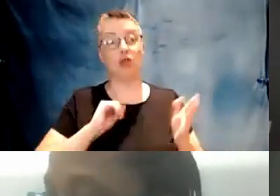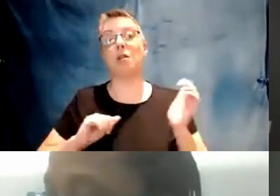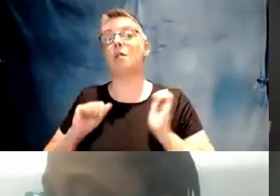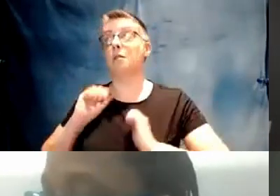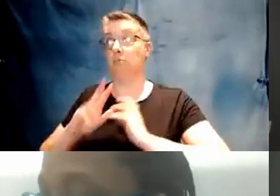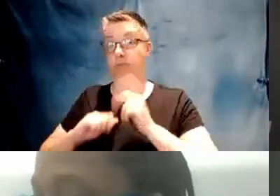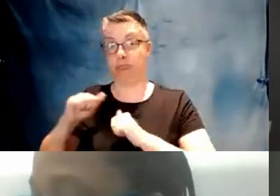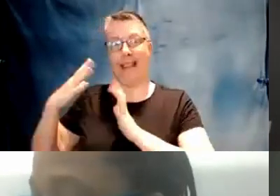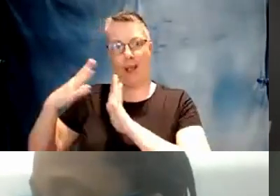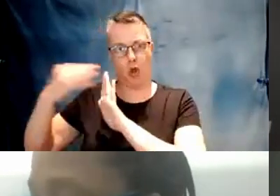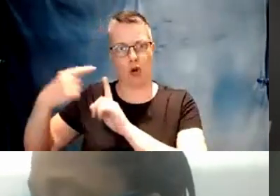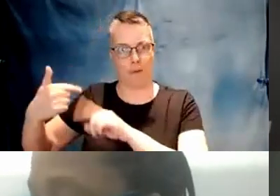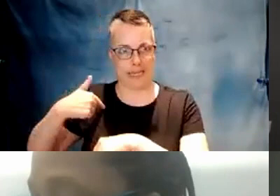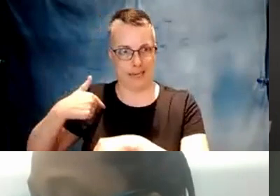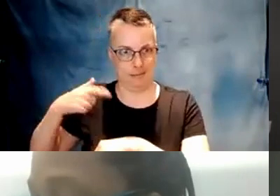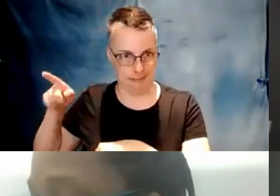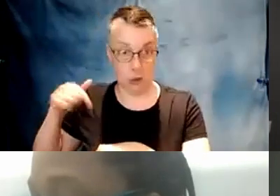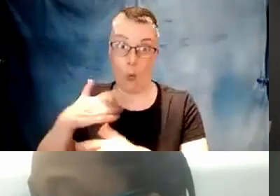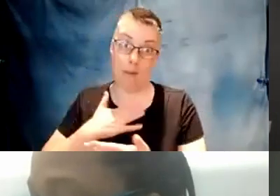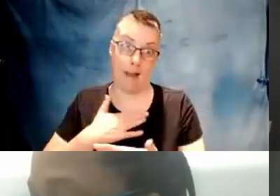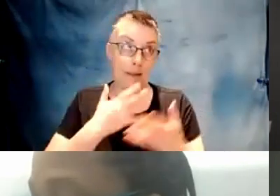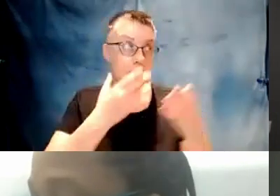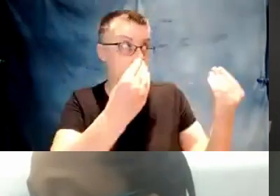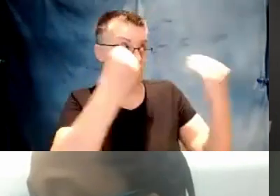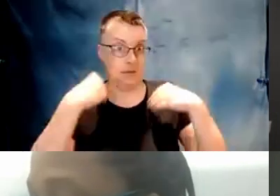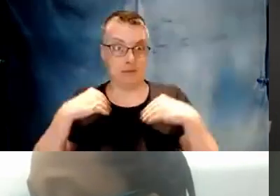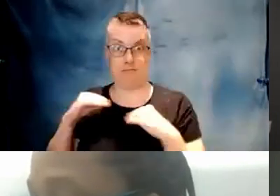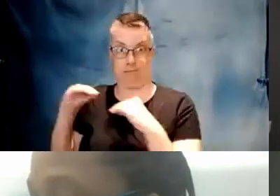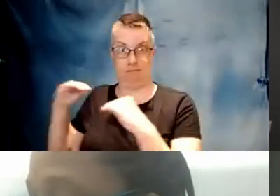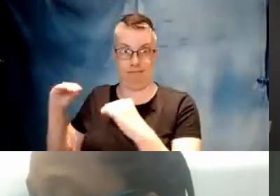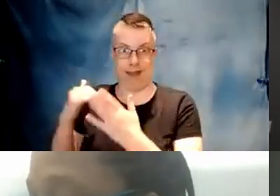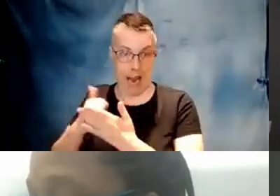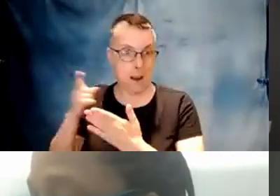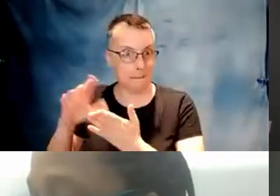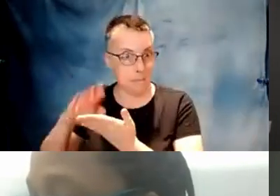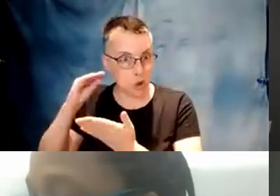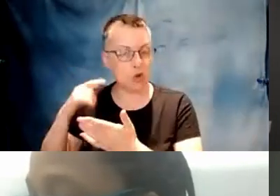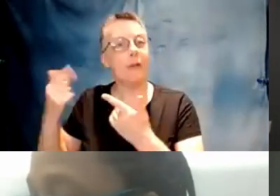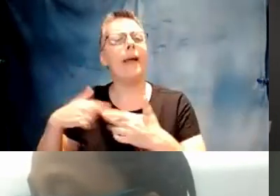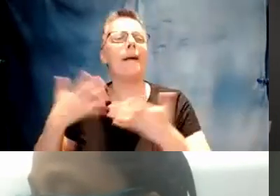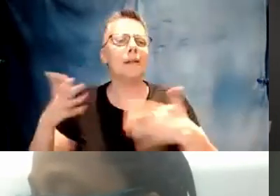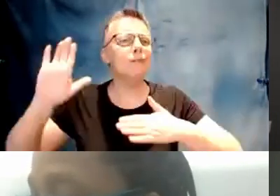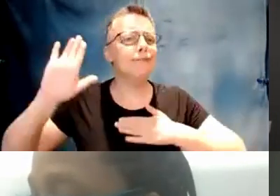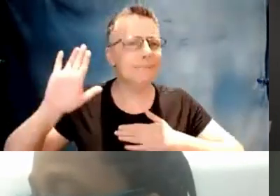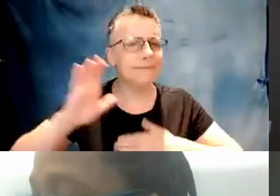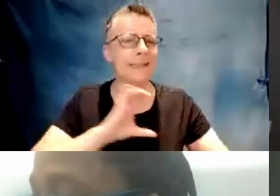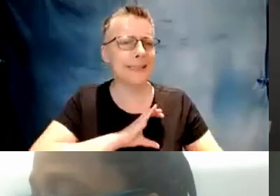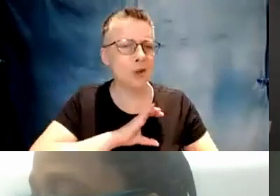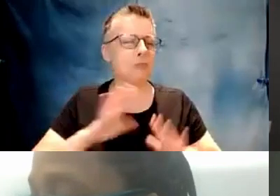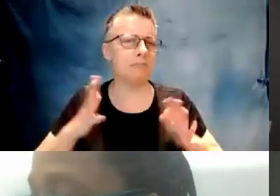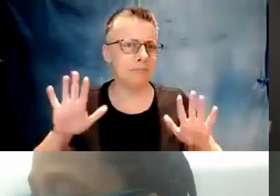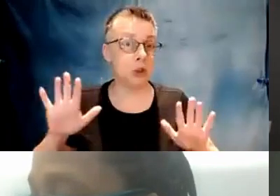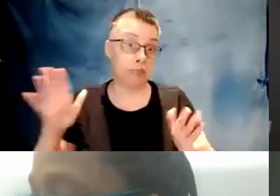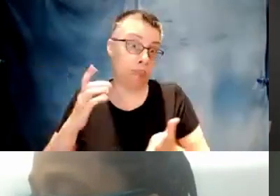of me. So I'm very grateful that I was able to help them, and it helped them like take their citizenship tests and all of